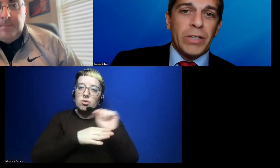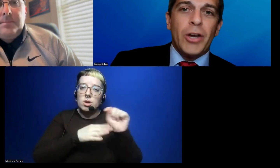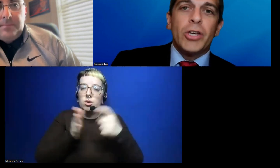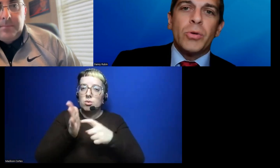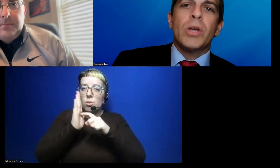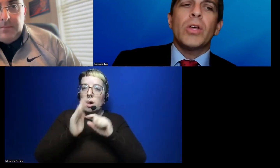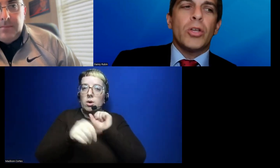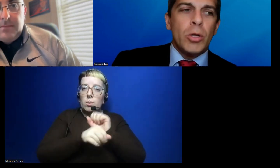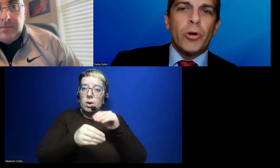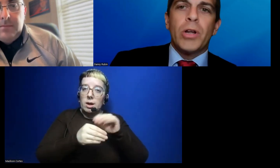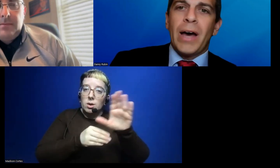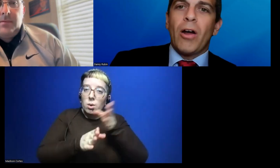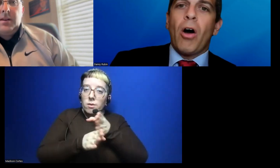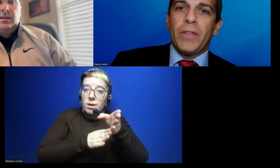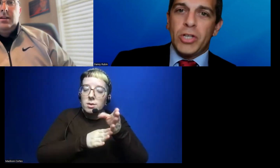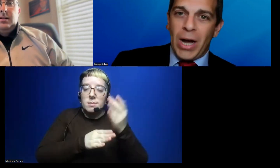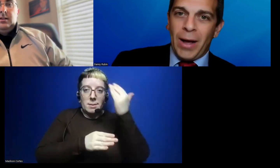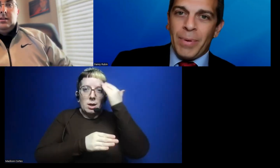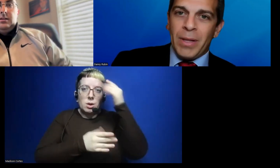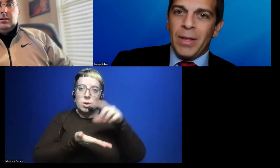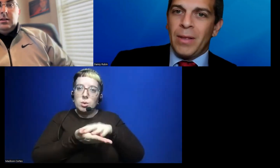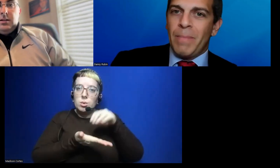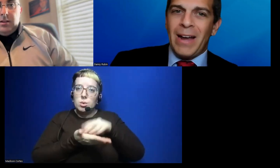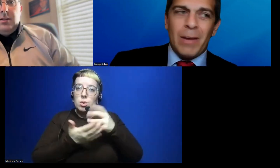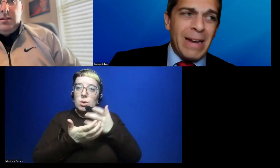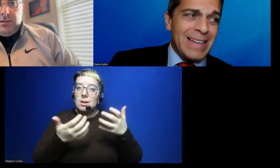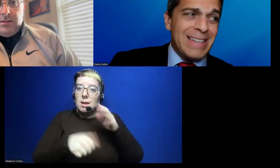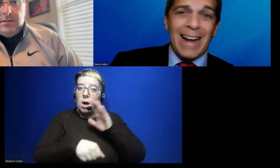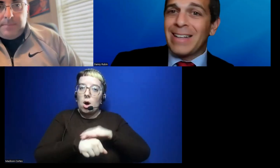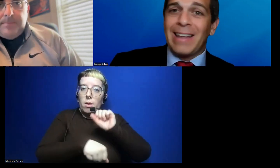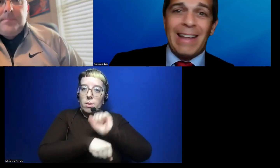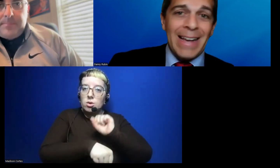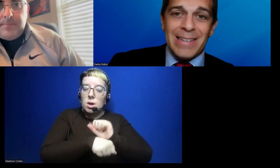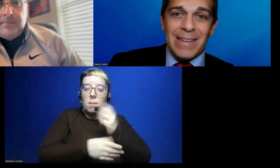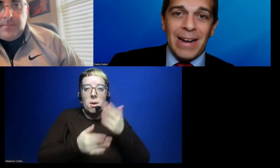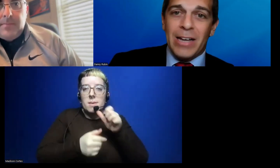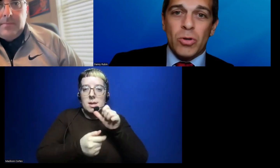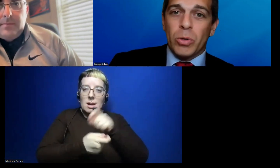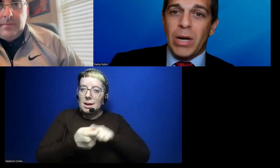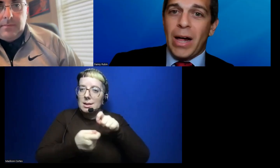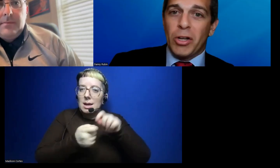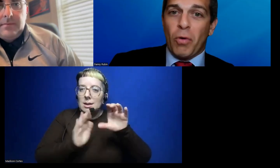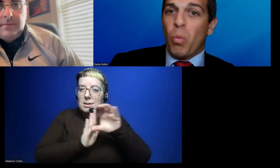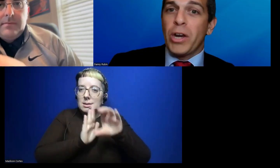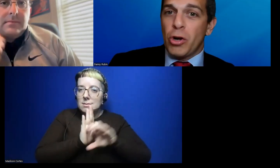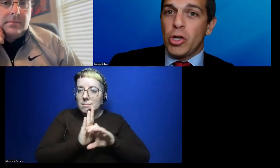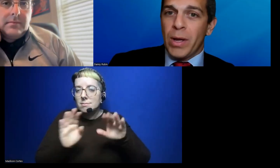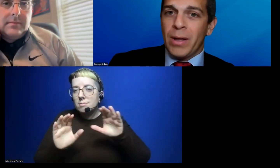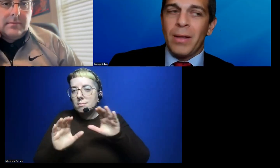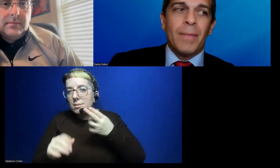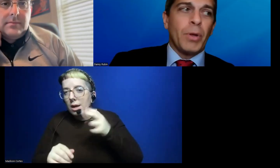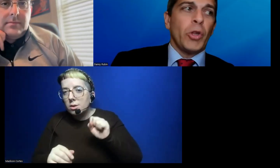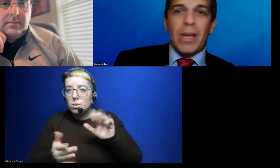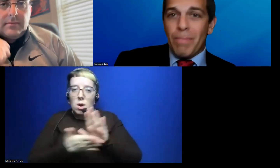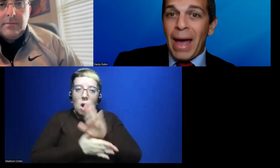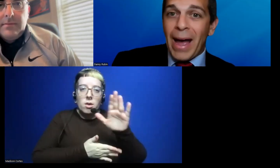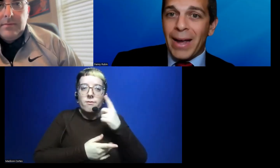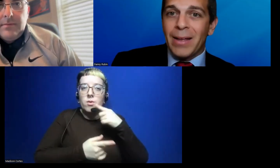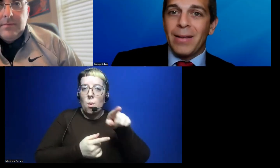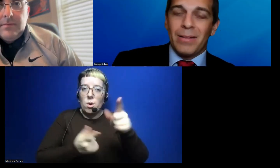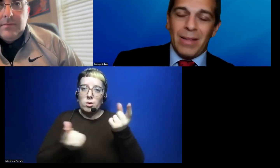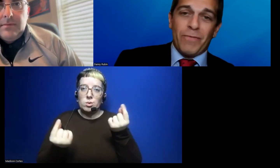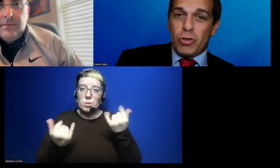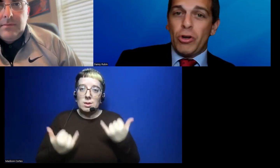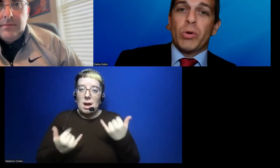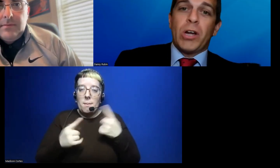your field? I know you learned a lot on the job. May not have been an exact class in high school or college for what you're doing, but looking